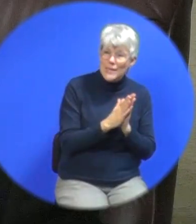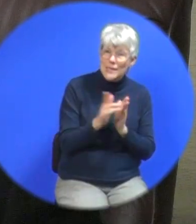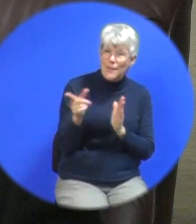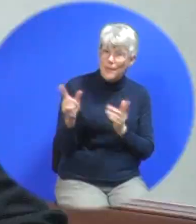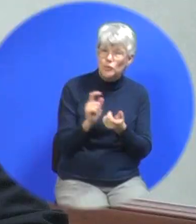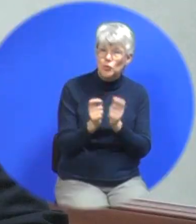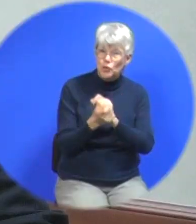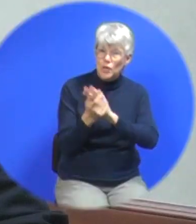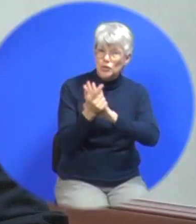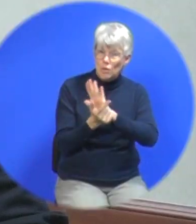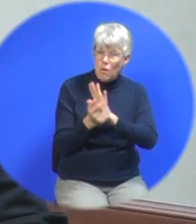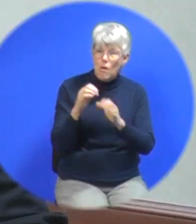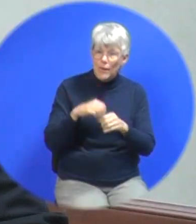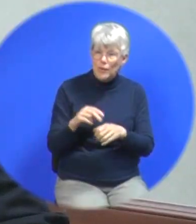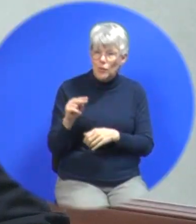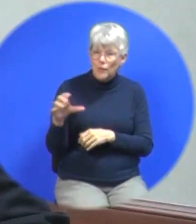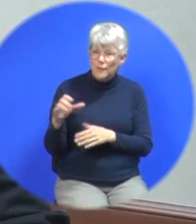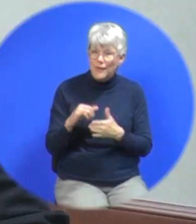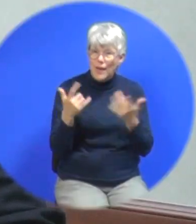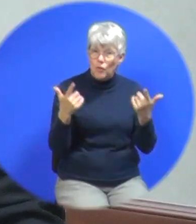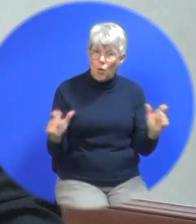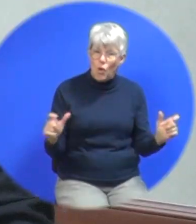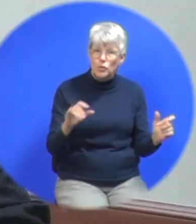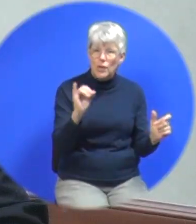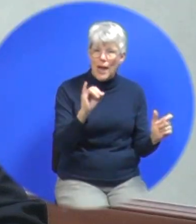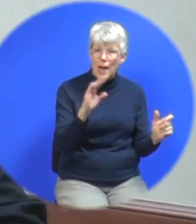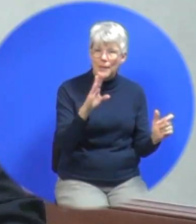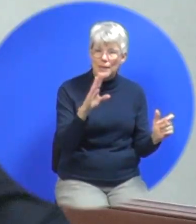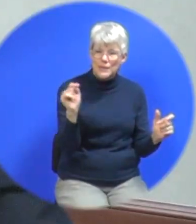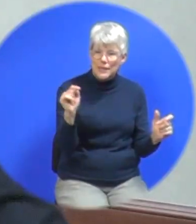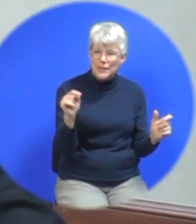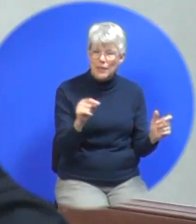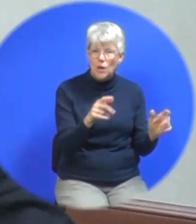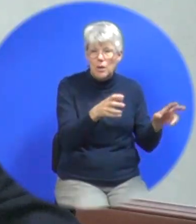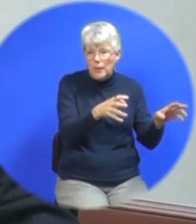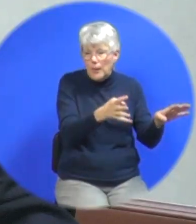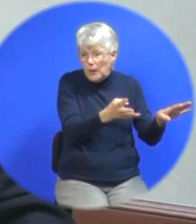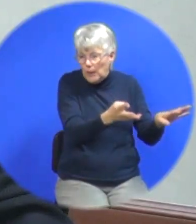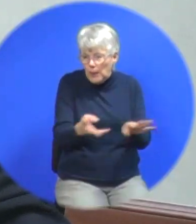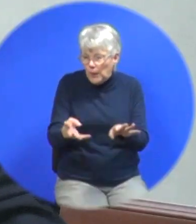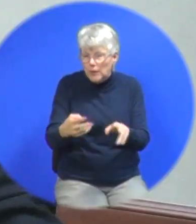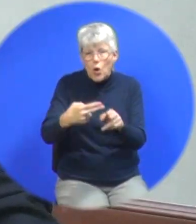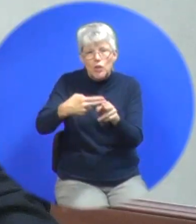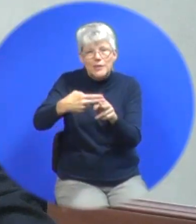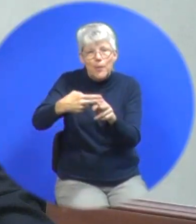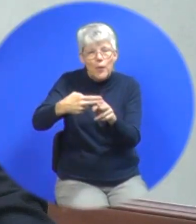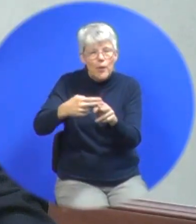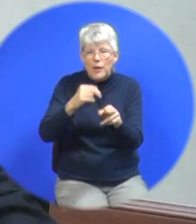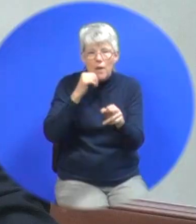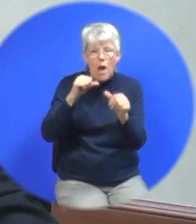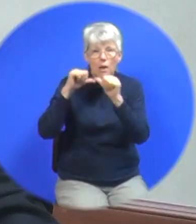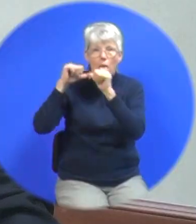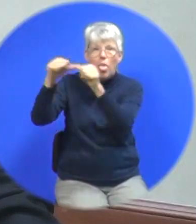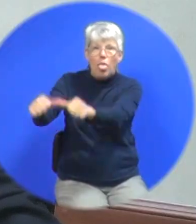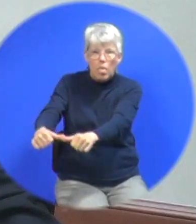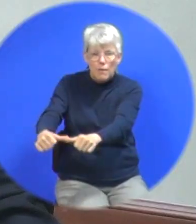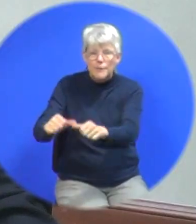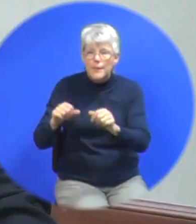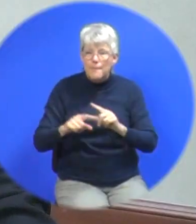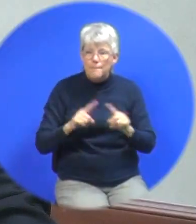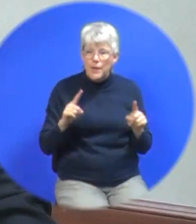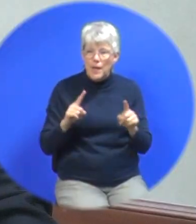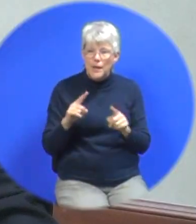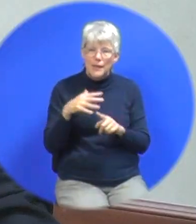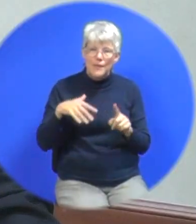in North Carolina so that these large IBTs are temporary and not permanent, but the study will do it. But the Environmental